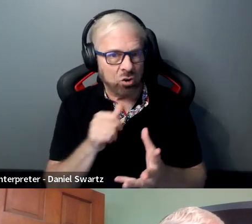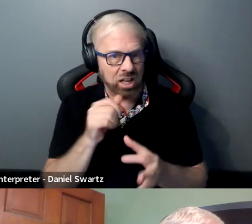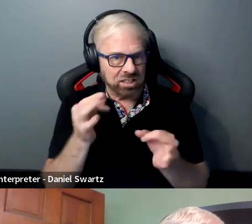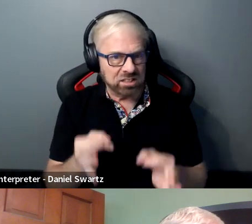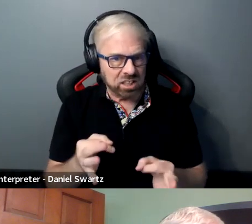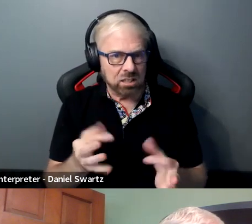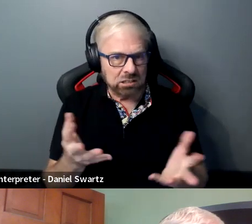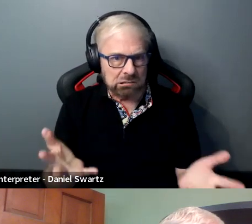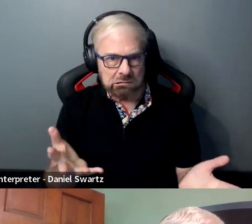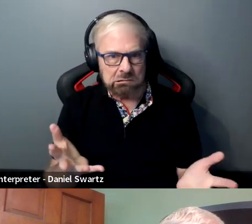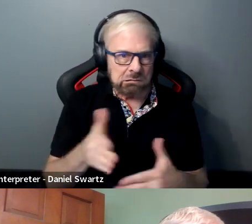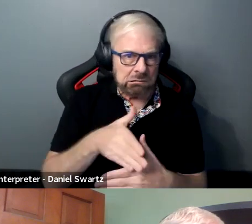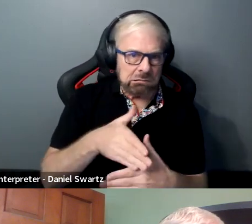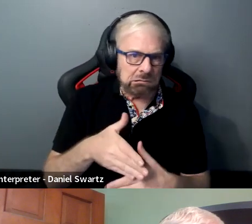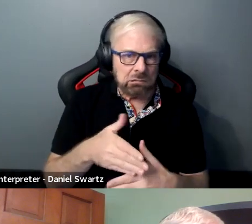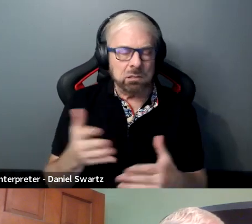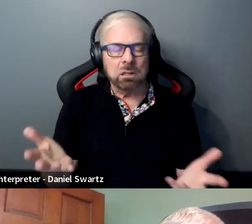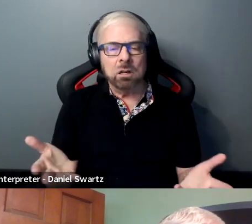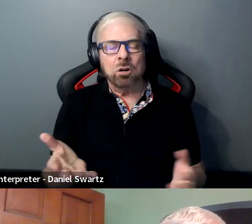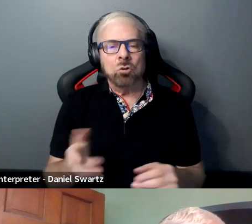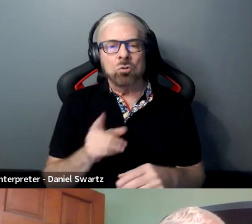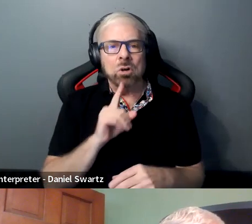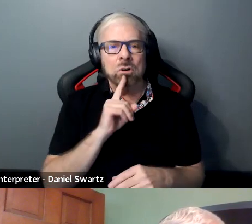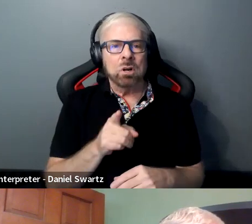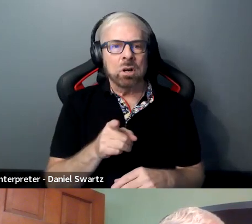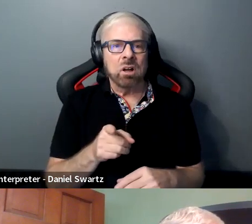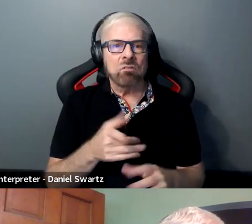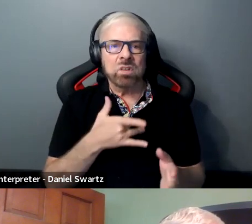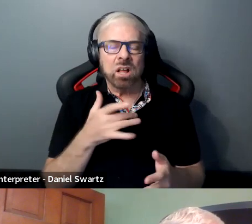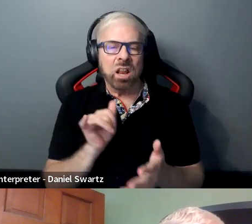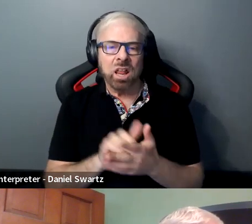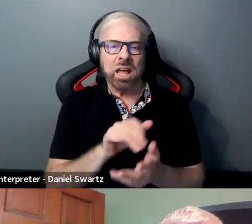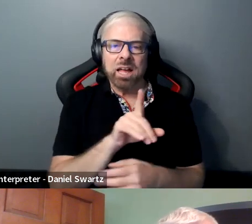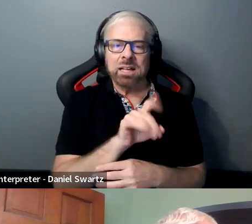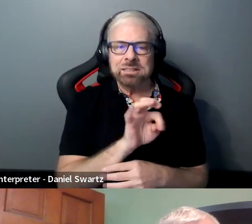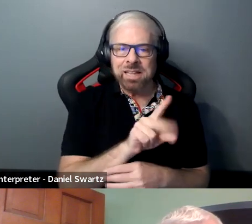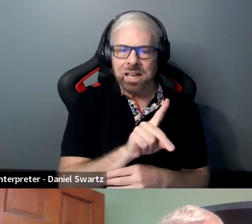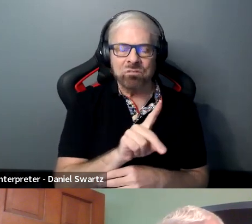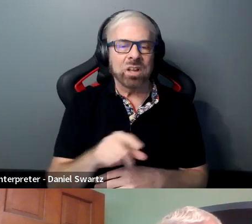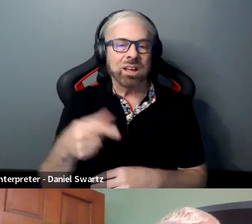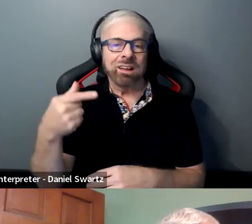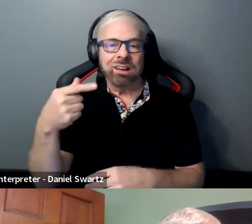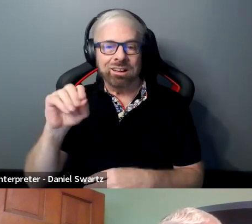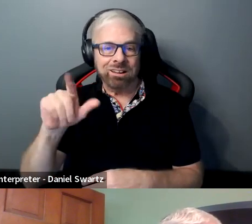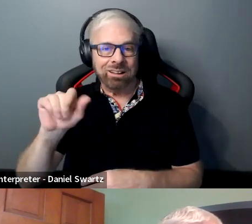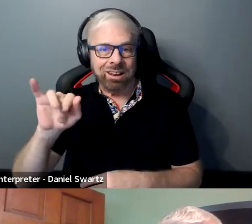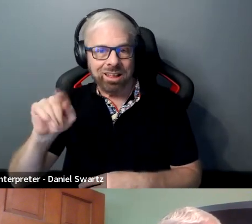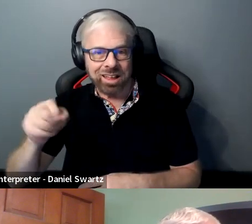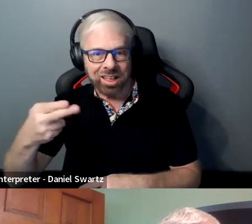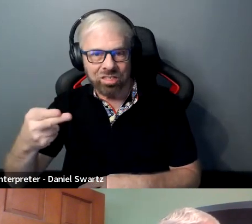concerned. It feels a little like a bit of a David Goliath thing when you're looking